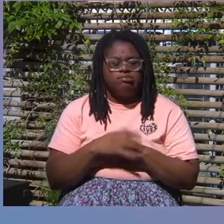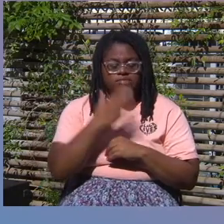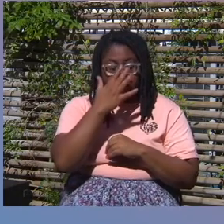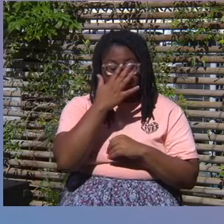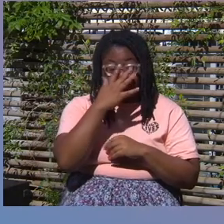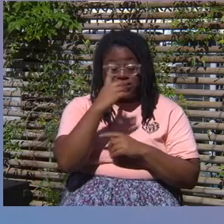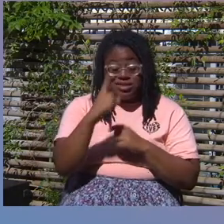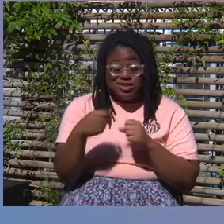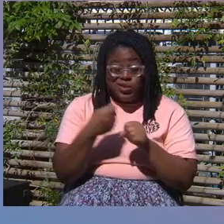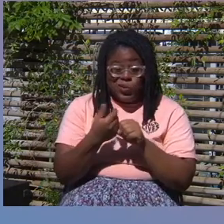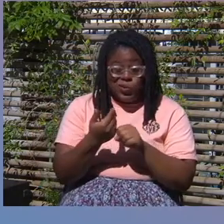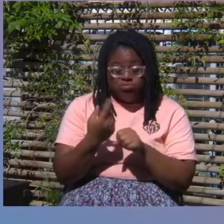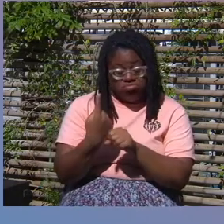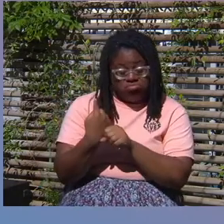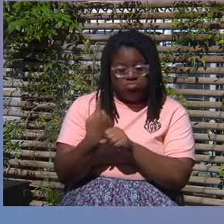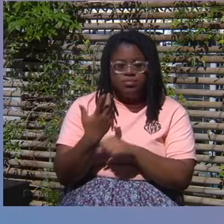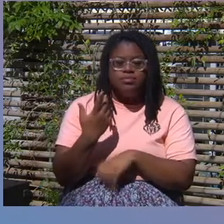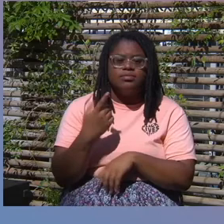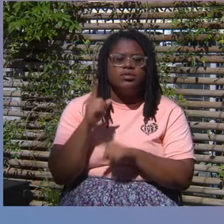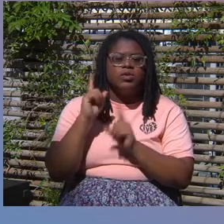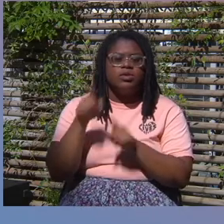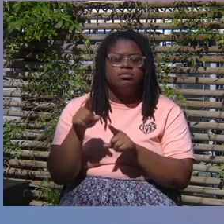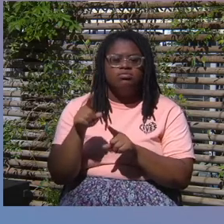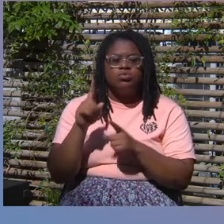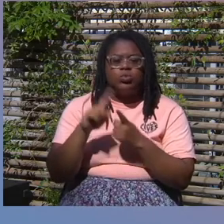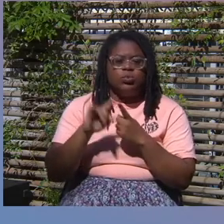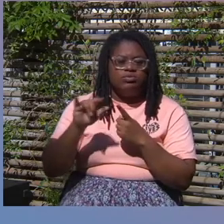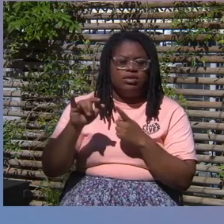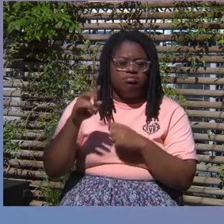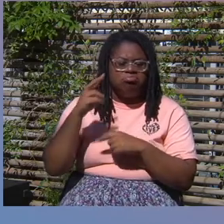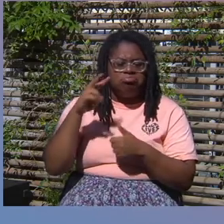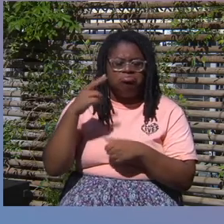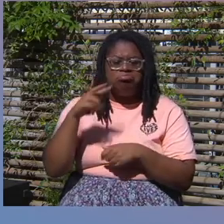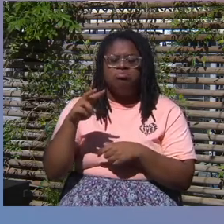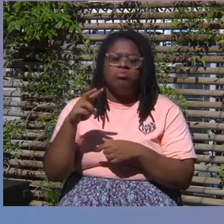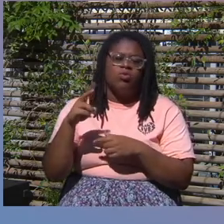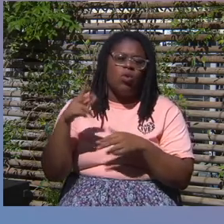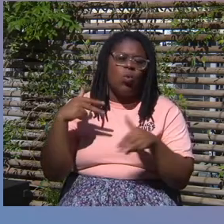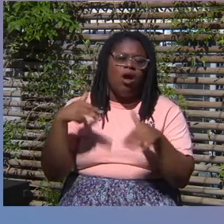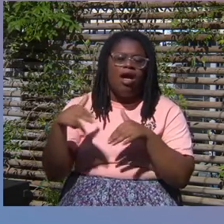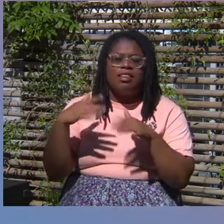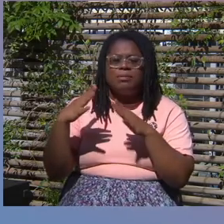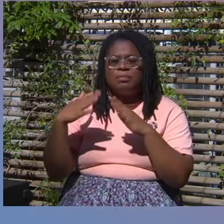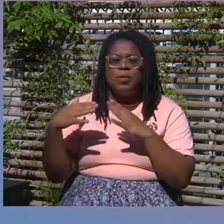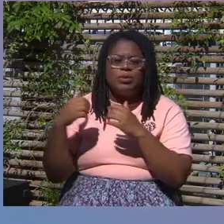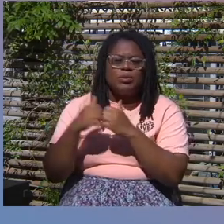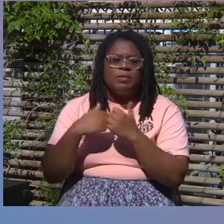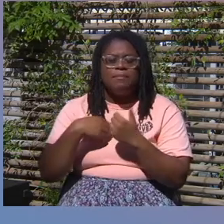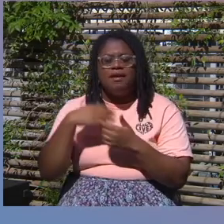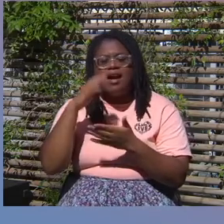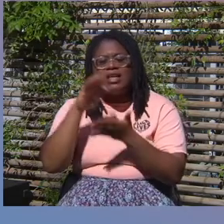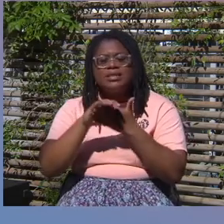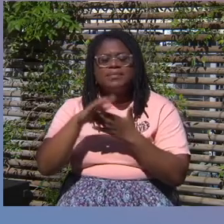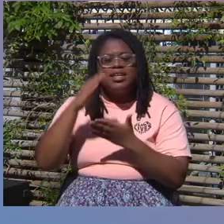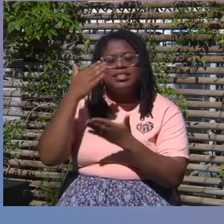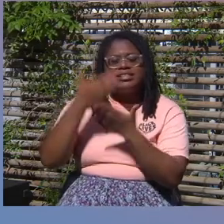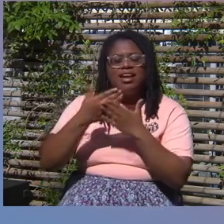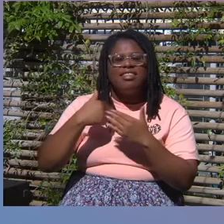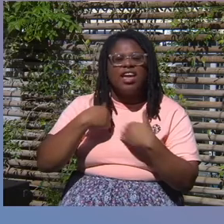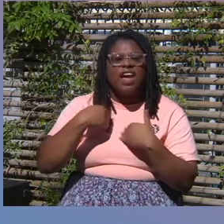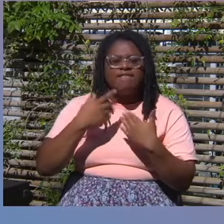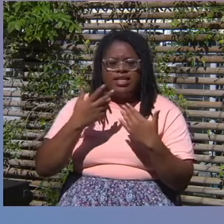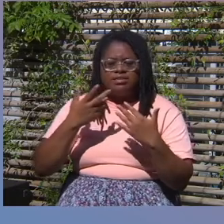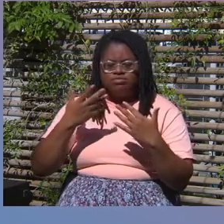was it a year ago? We went down to the Yucatan and walked the pyramids with my husband and my son. They have these